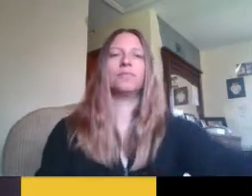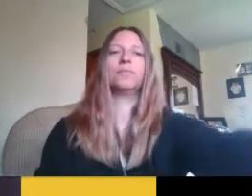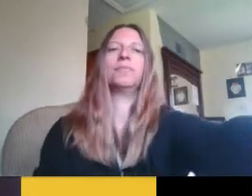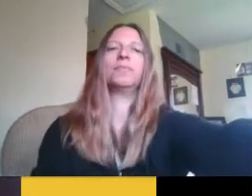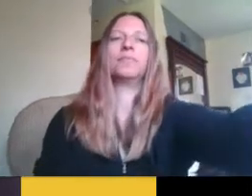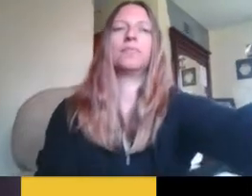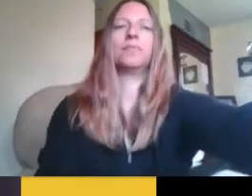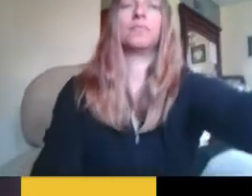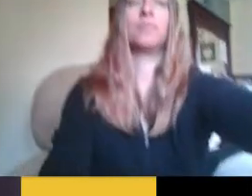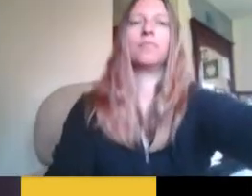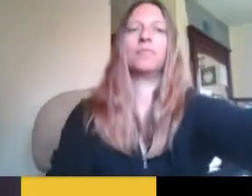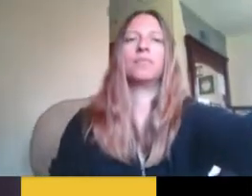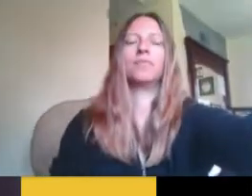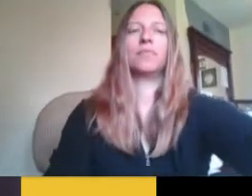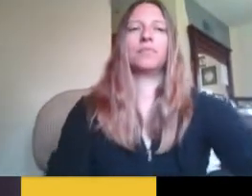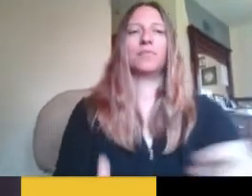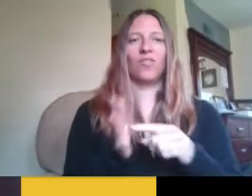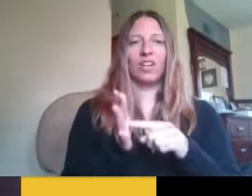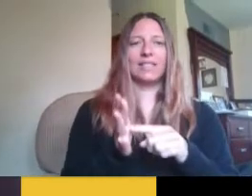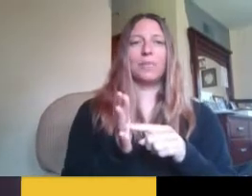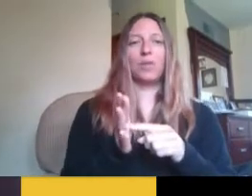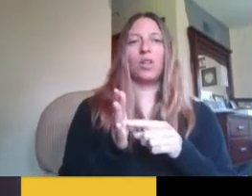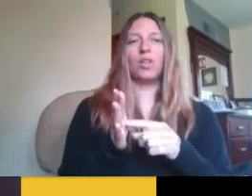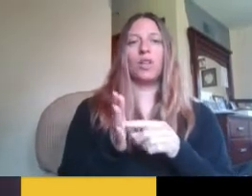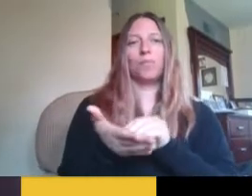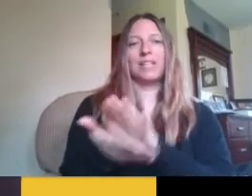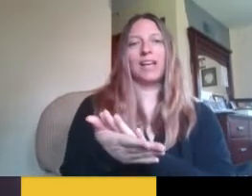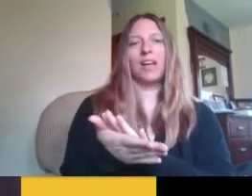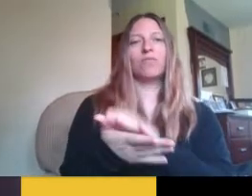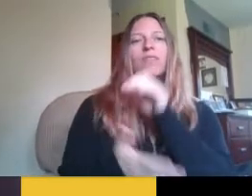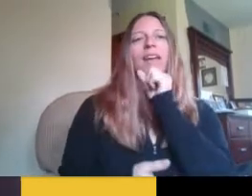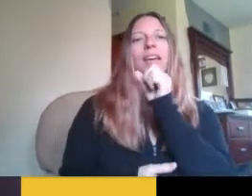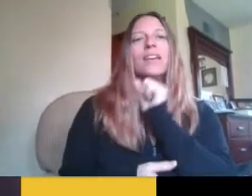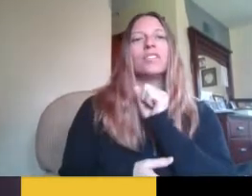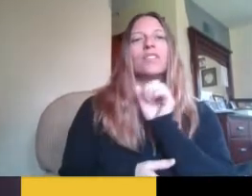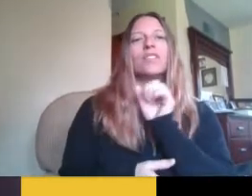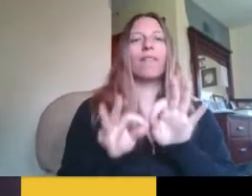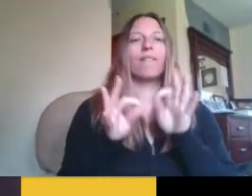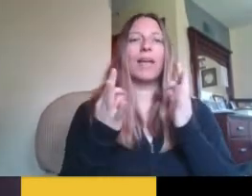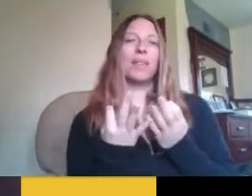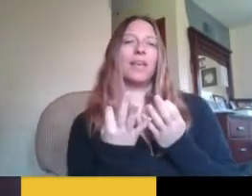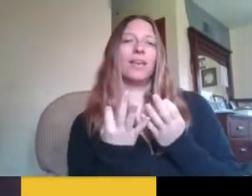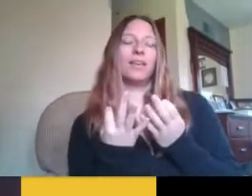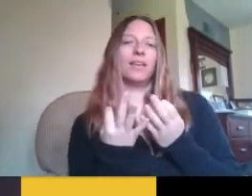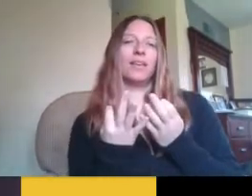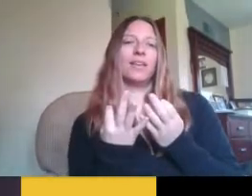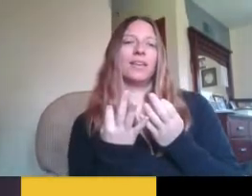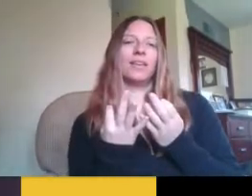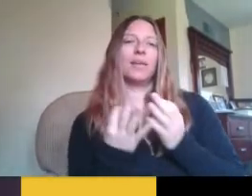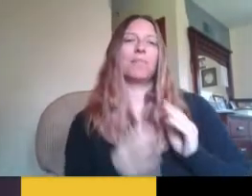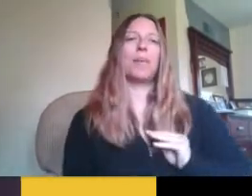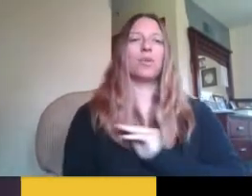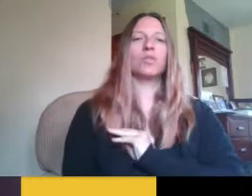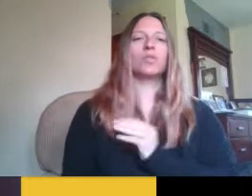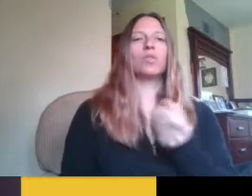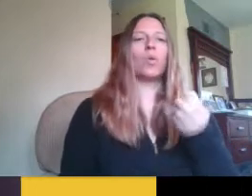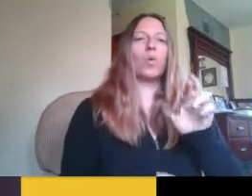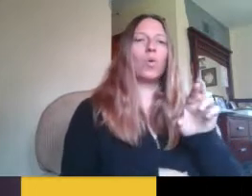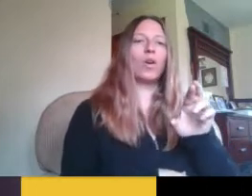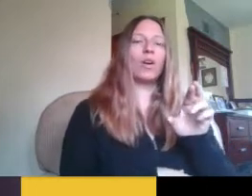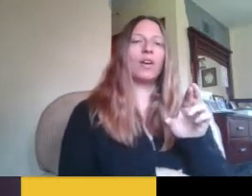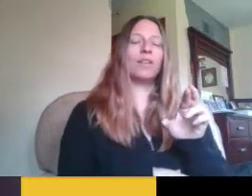of your family into a data set. Or you might measure the weight of each of your pets and list them in a data set. Those data sets are fairly